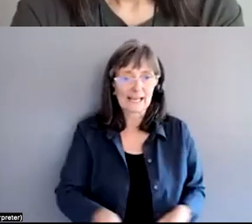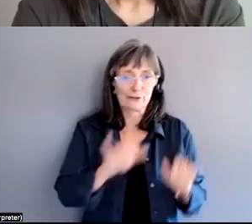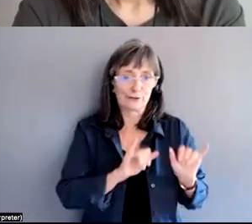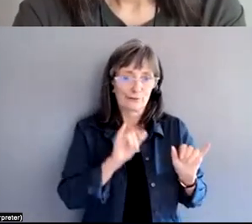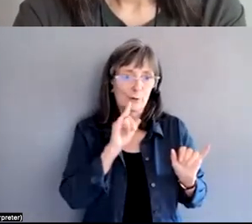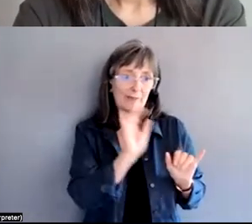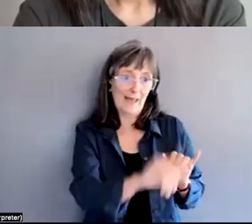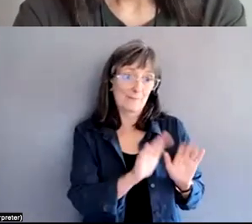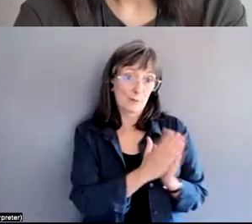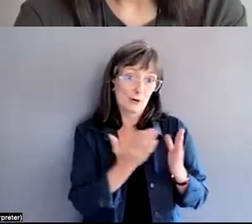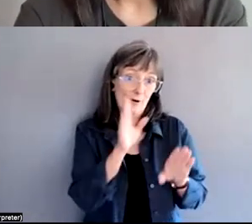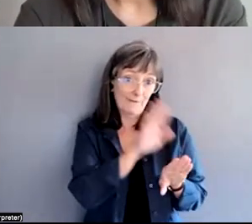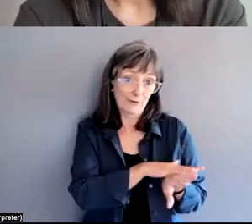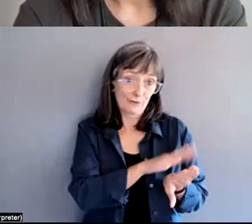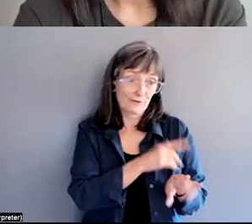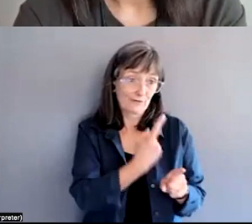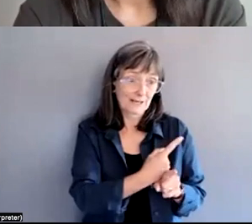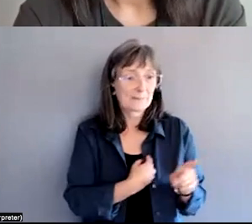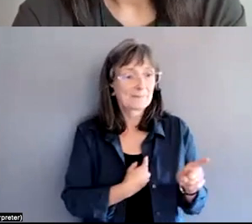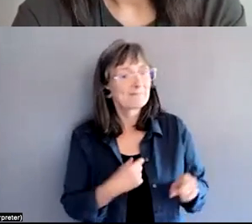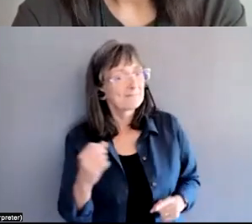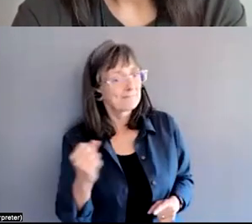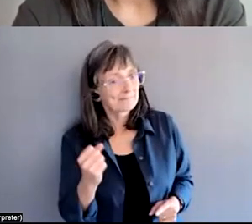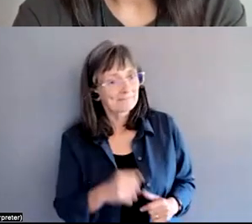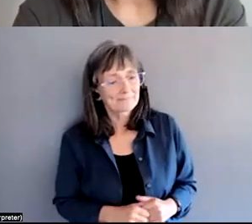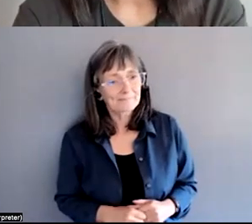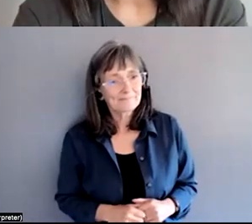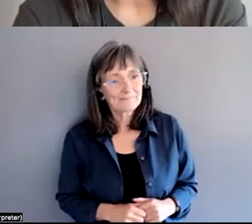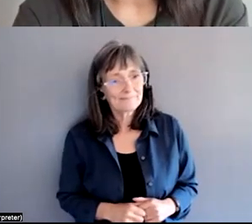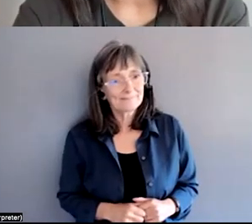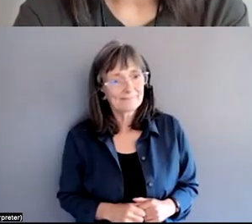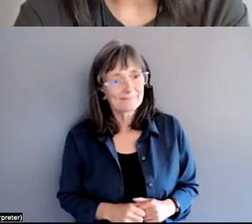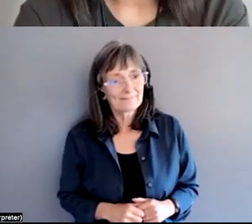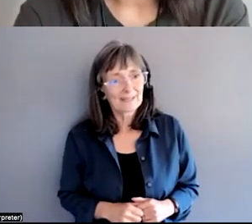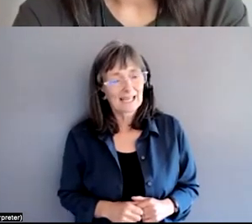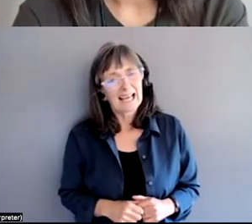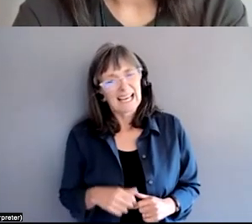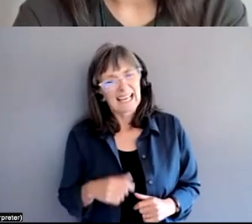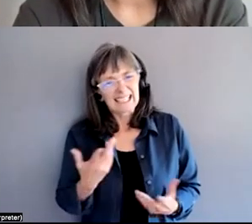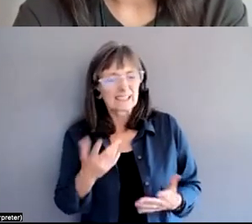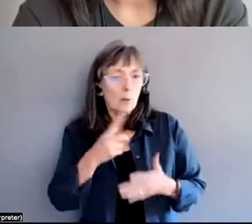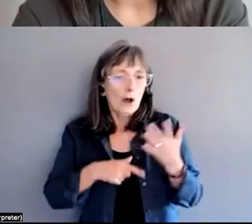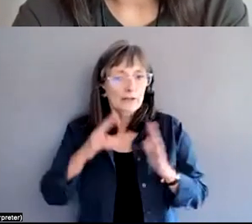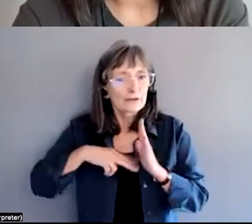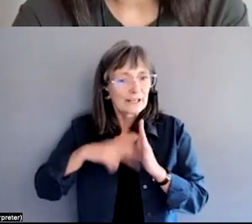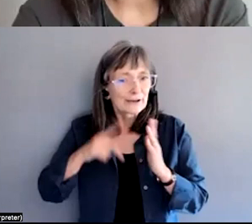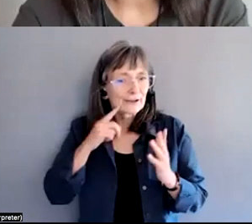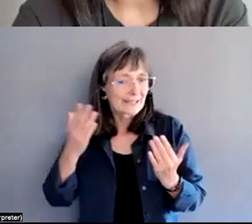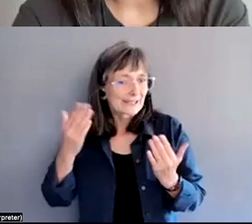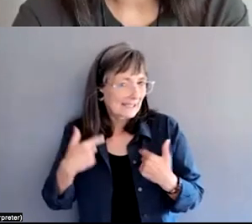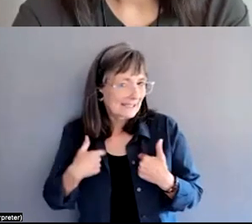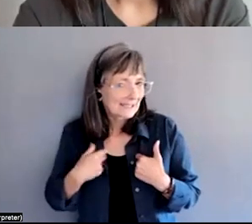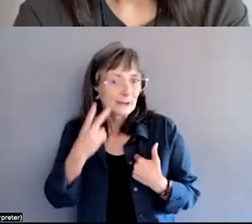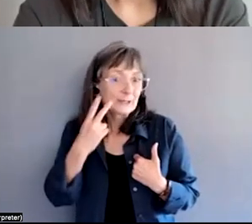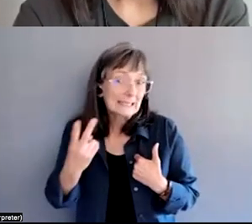that genre? Yeah, it's definitely interesting since the audience is expecting to see certain tropes or